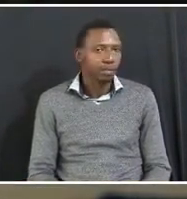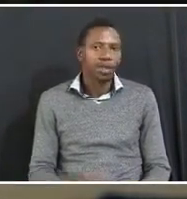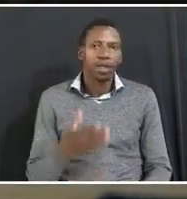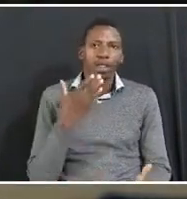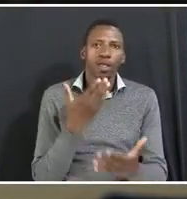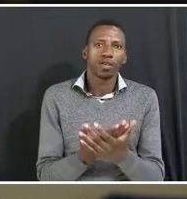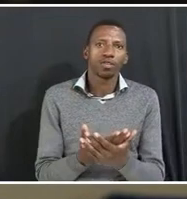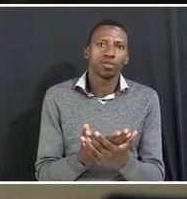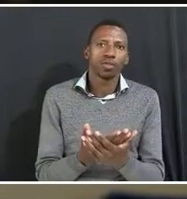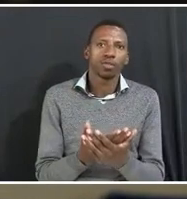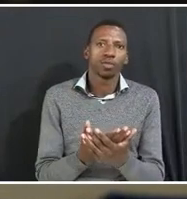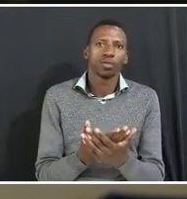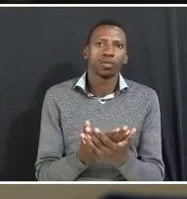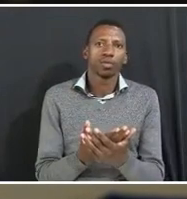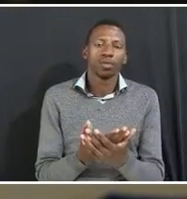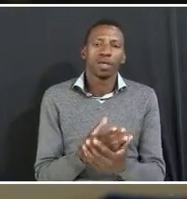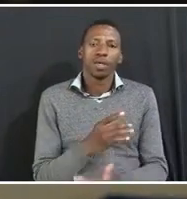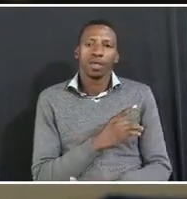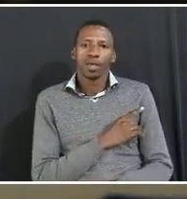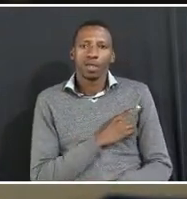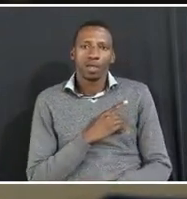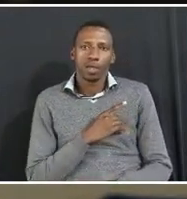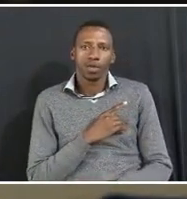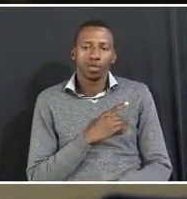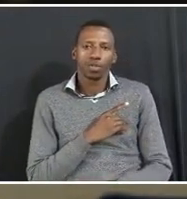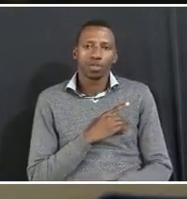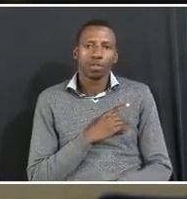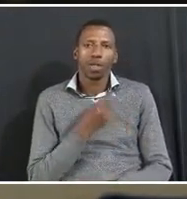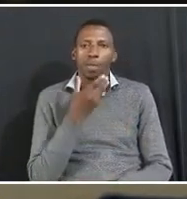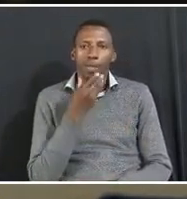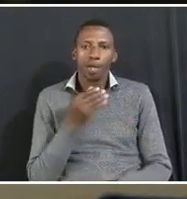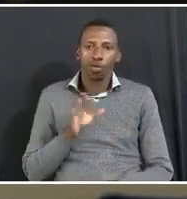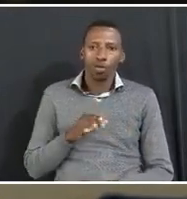Thank you. The deacons and the deaconesses are doing a good job.